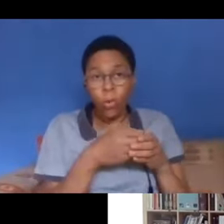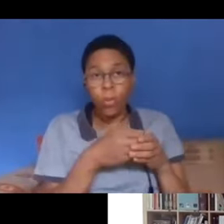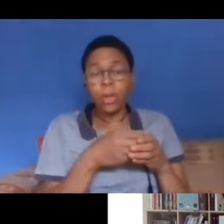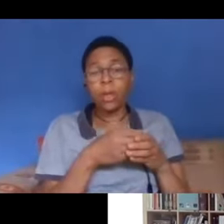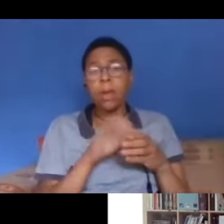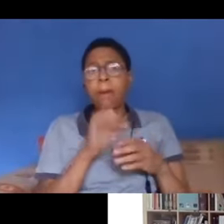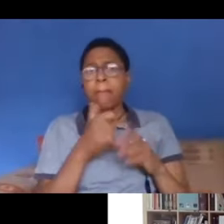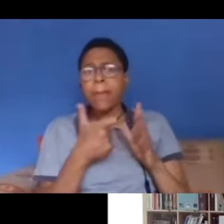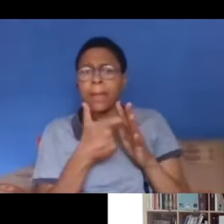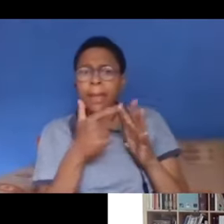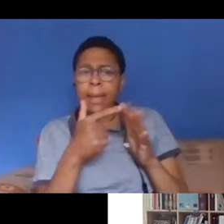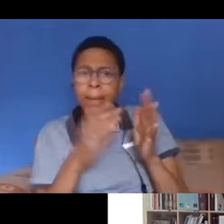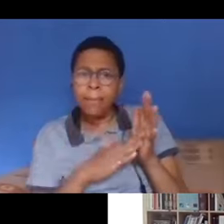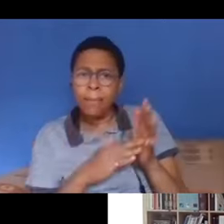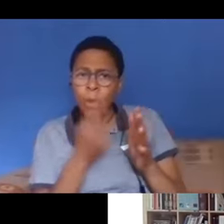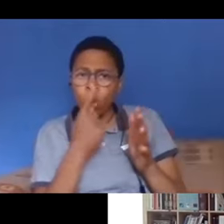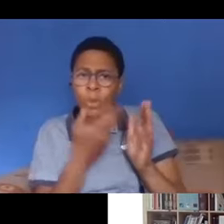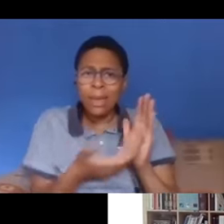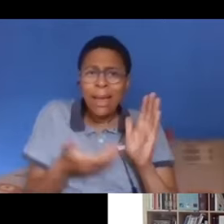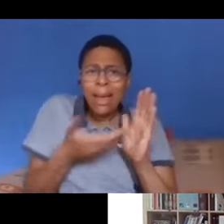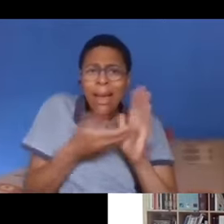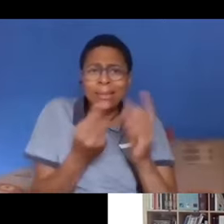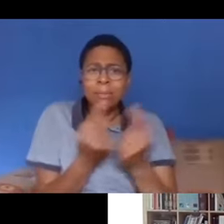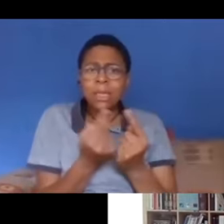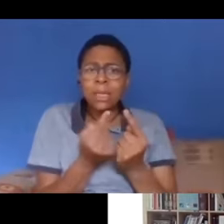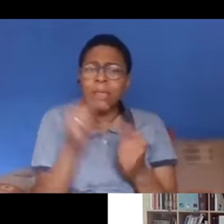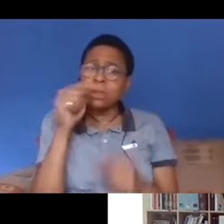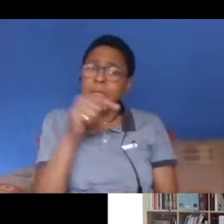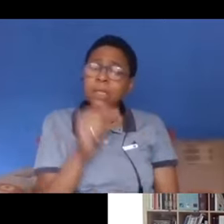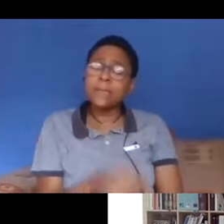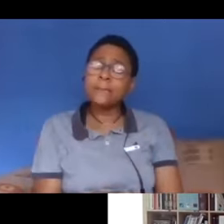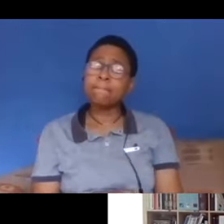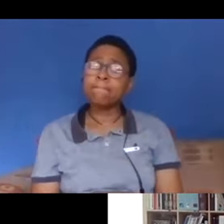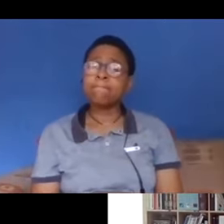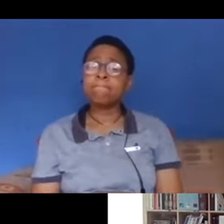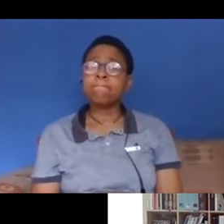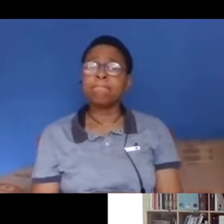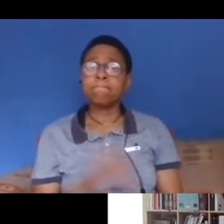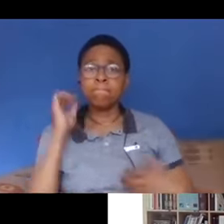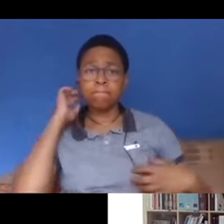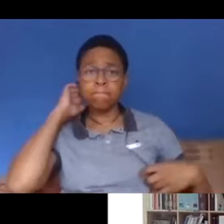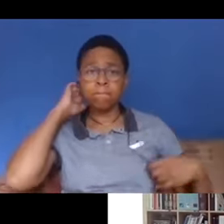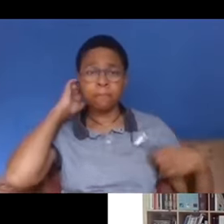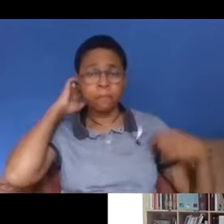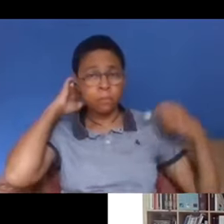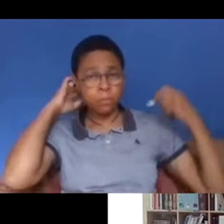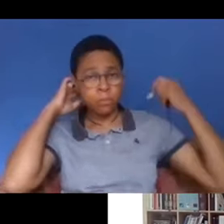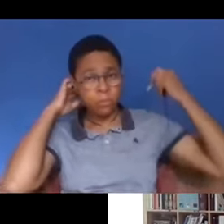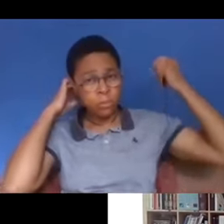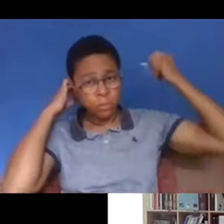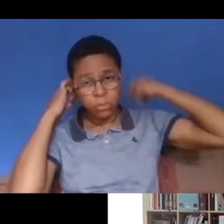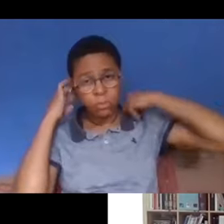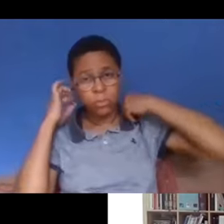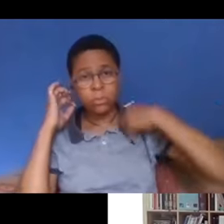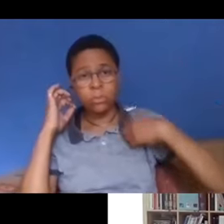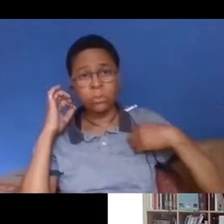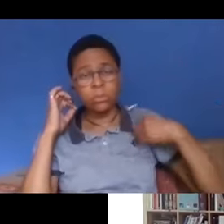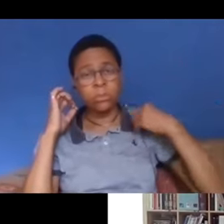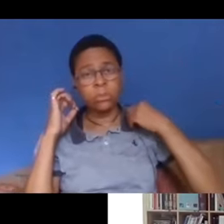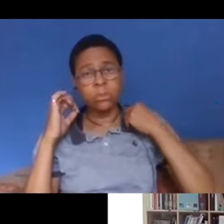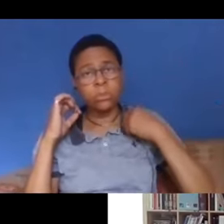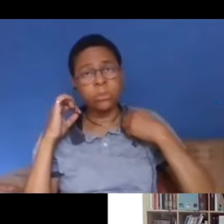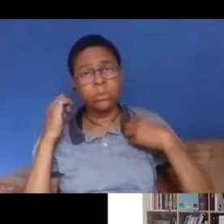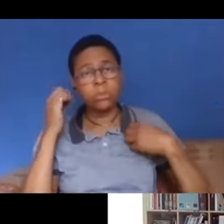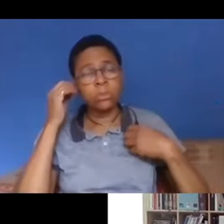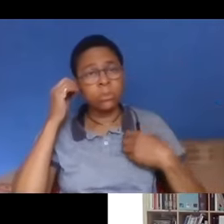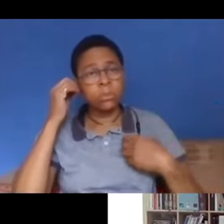something useful to say about that as well, in terms of how schools could help to us. Yes, we initially won't be